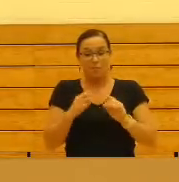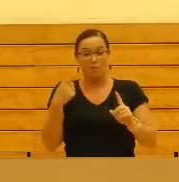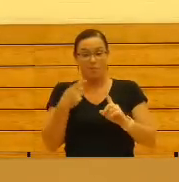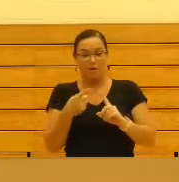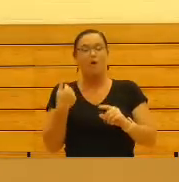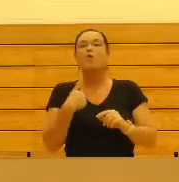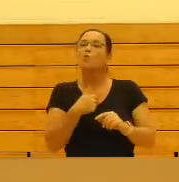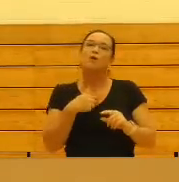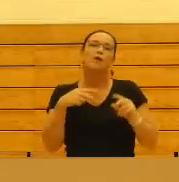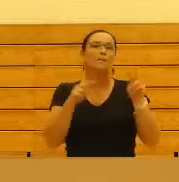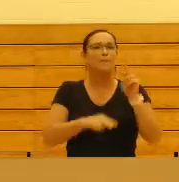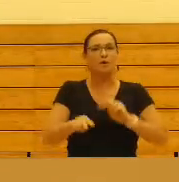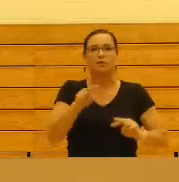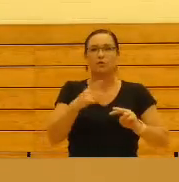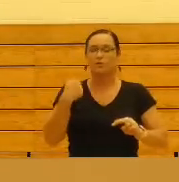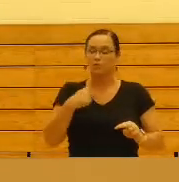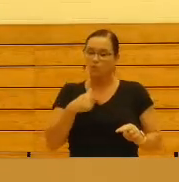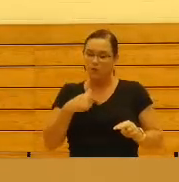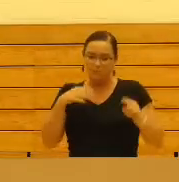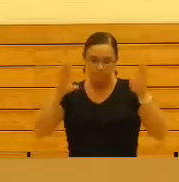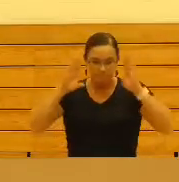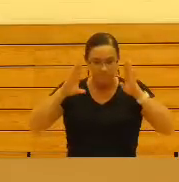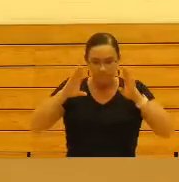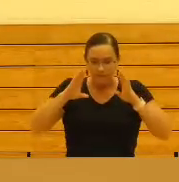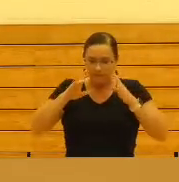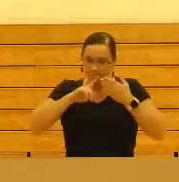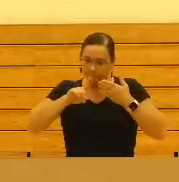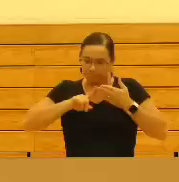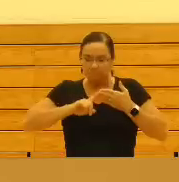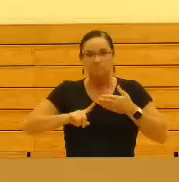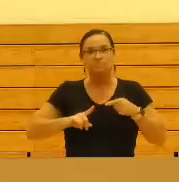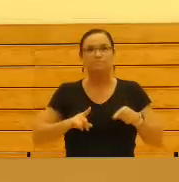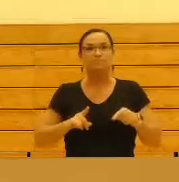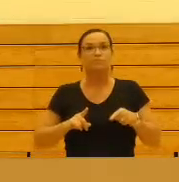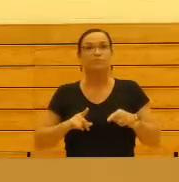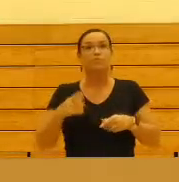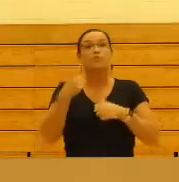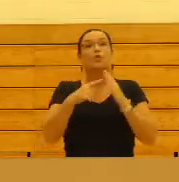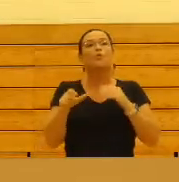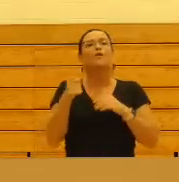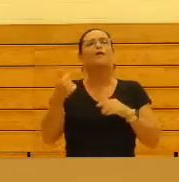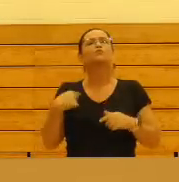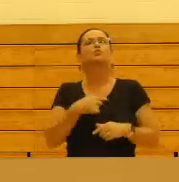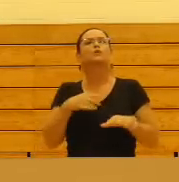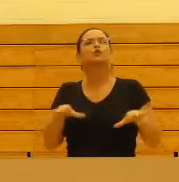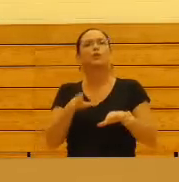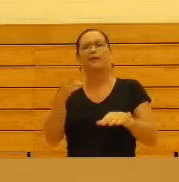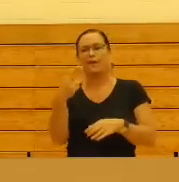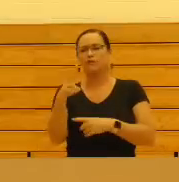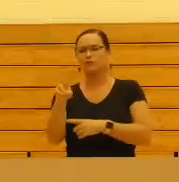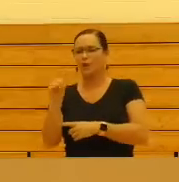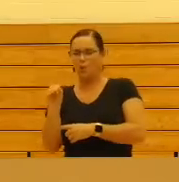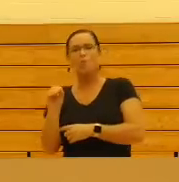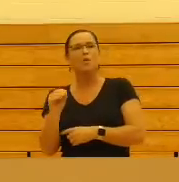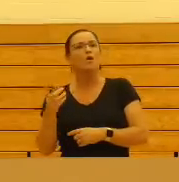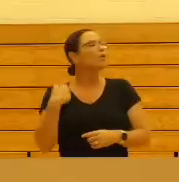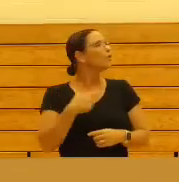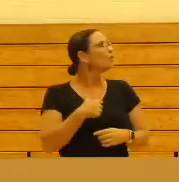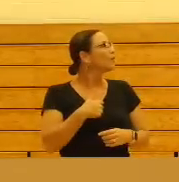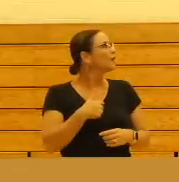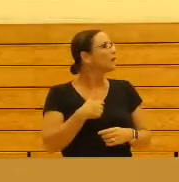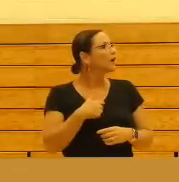we're monitoring. We're being vigilant. What else is HVO doing? Well, we're up